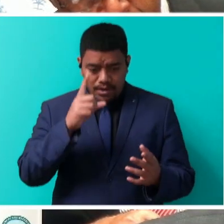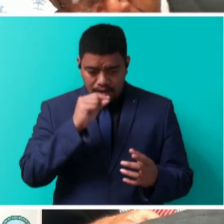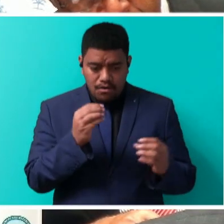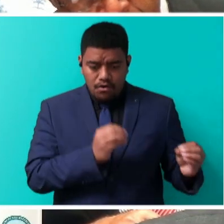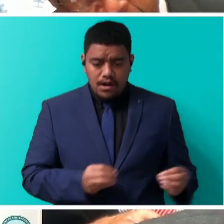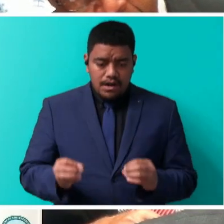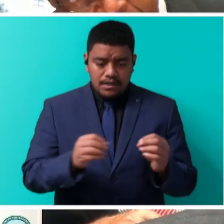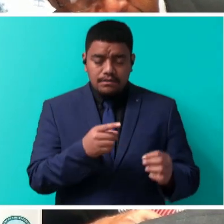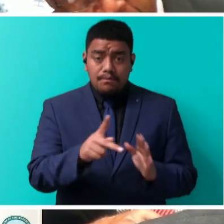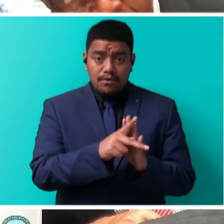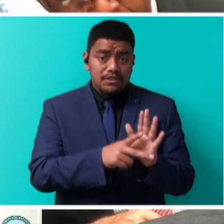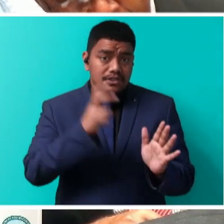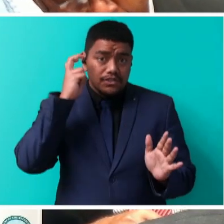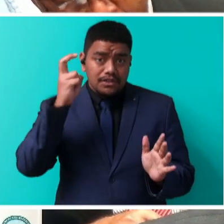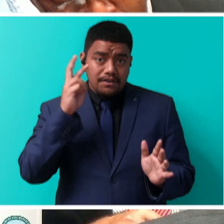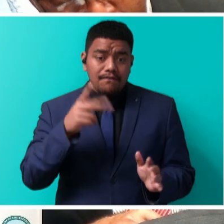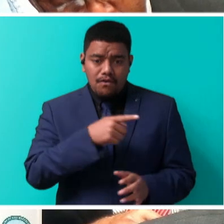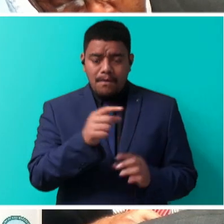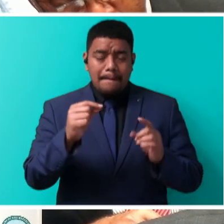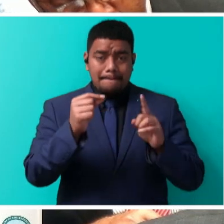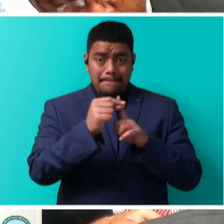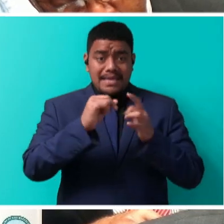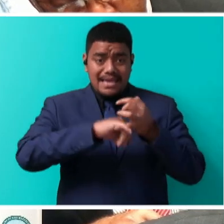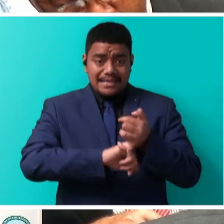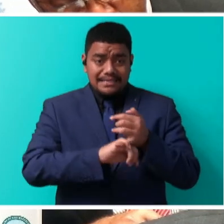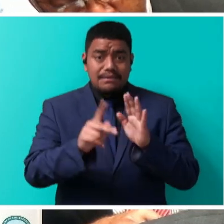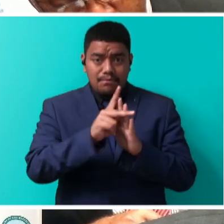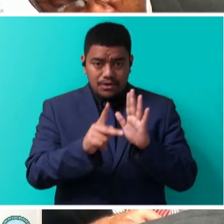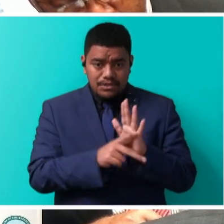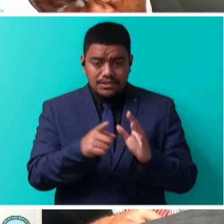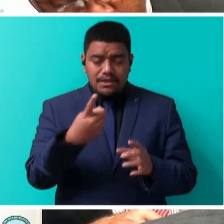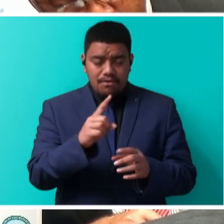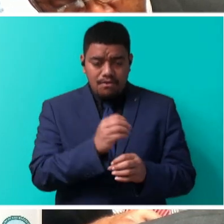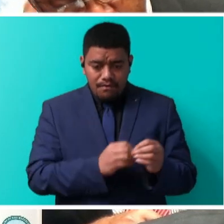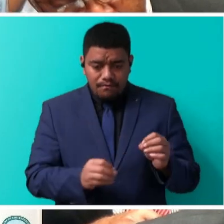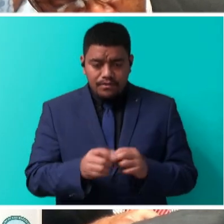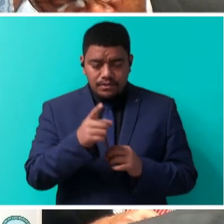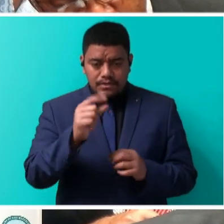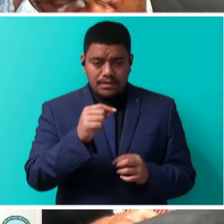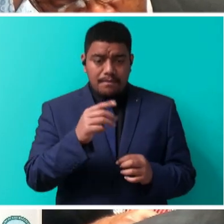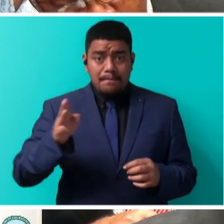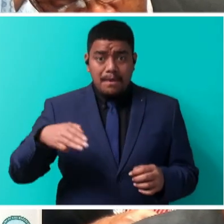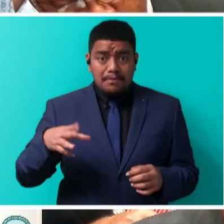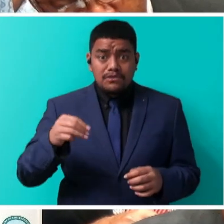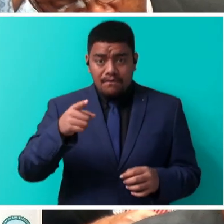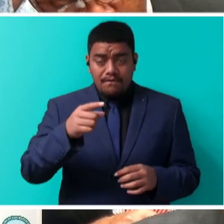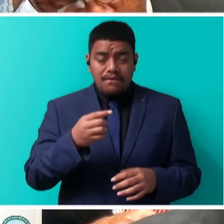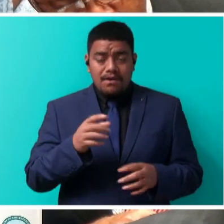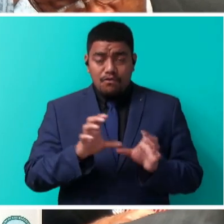a legislation policy training for permanent secretaries, the policy and technical officers, and members of Cabinet Subcommittee on